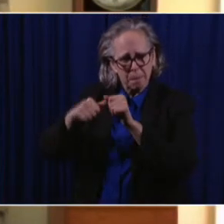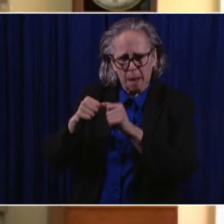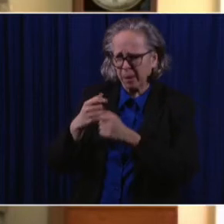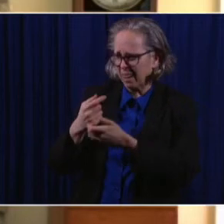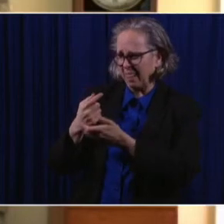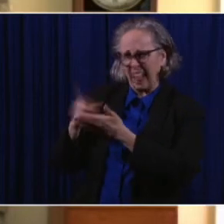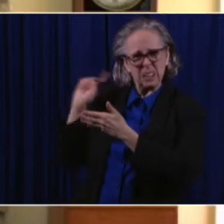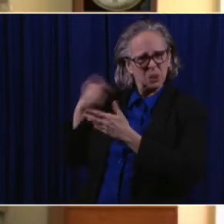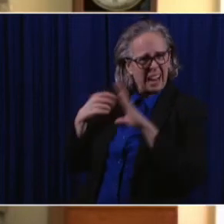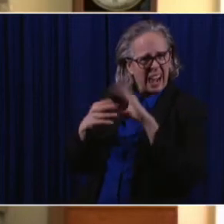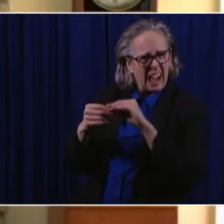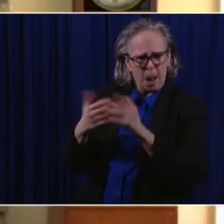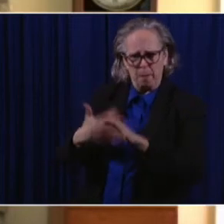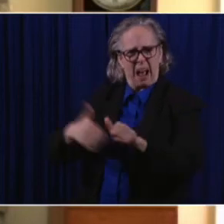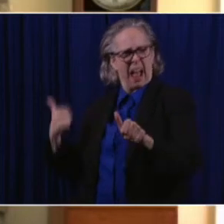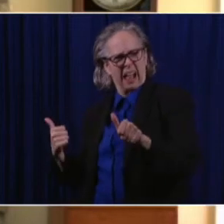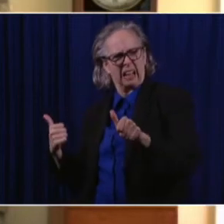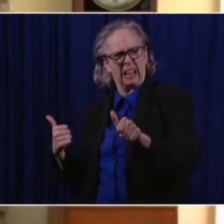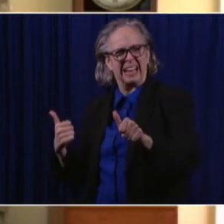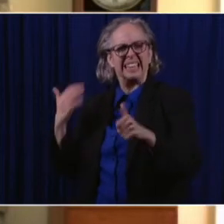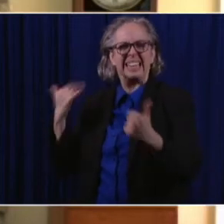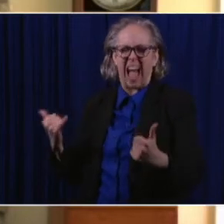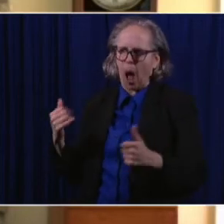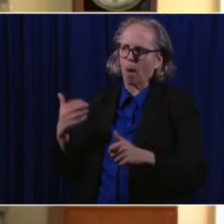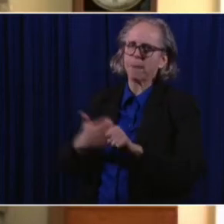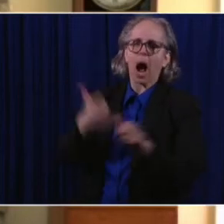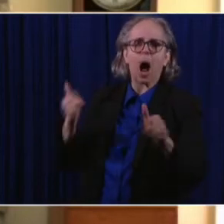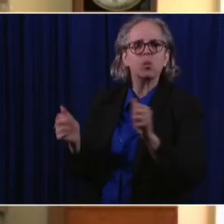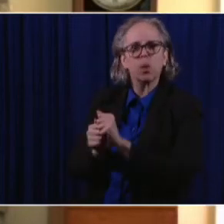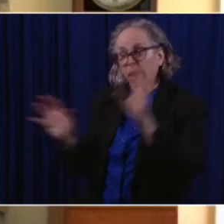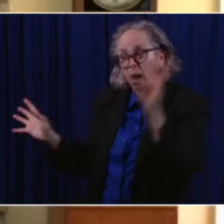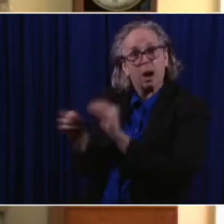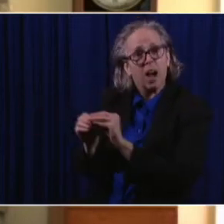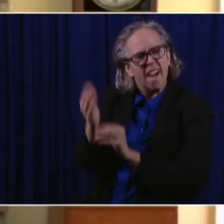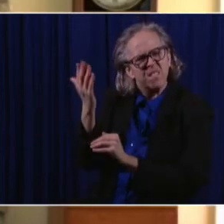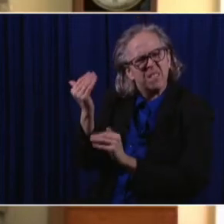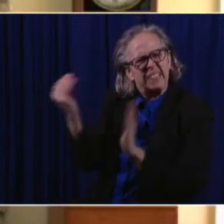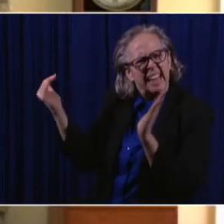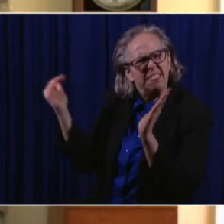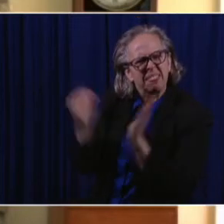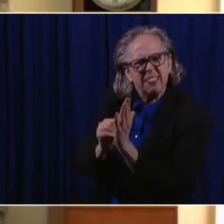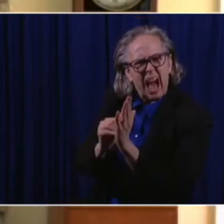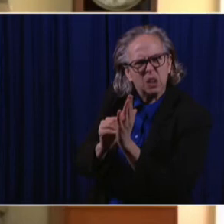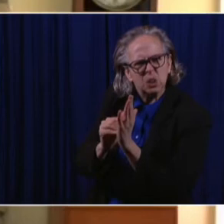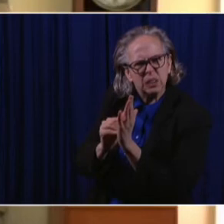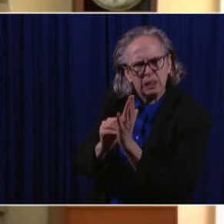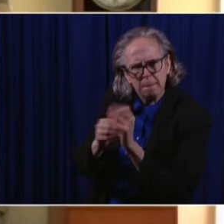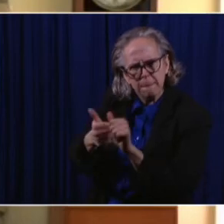about 3/4 of those will ultimately be cleared because